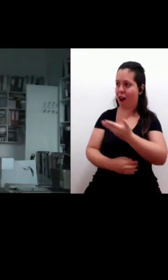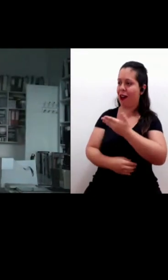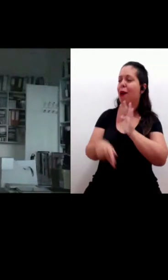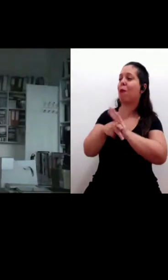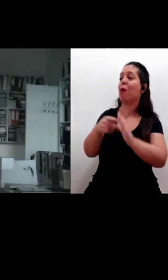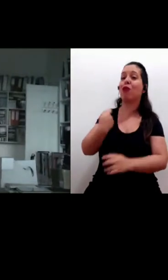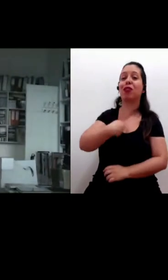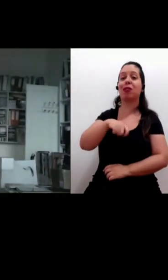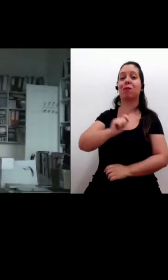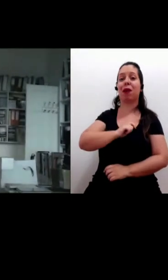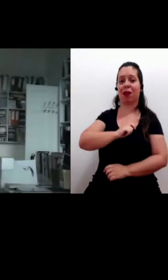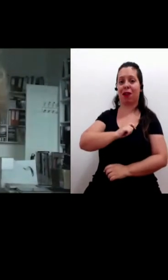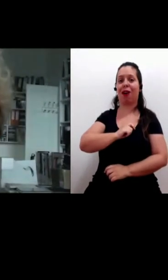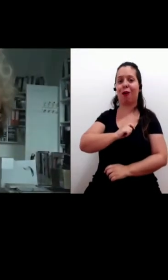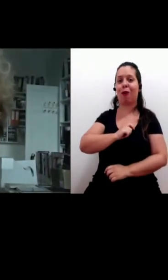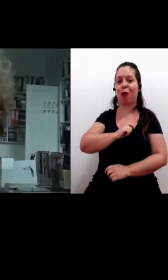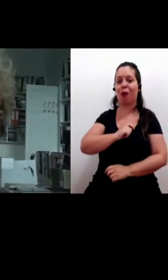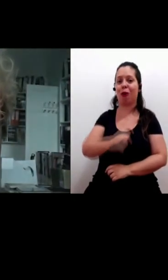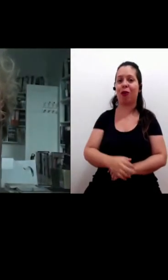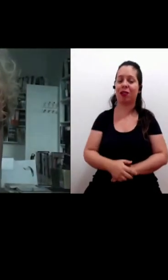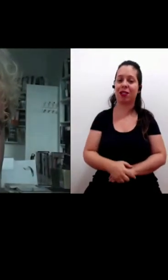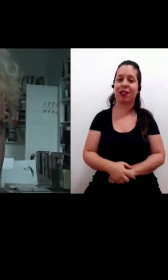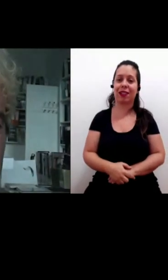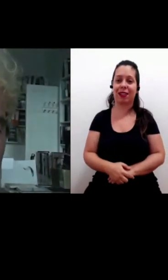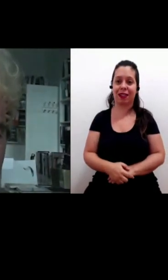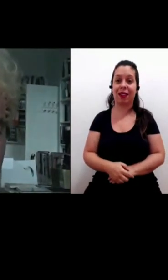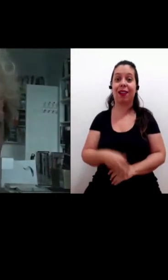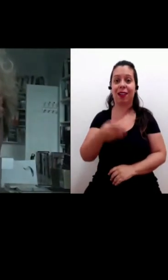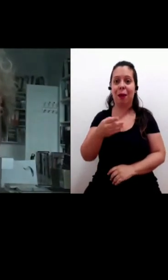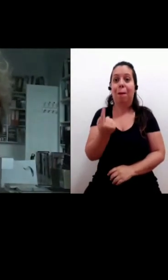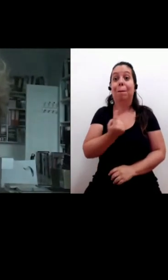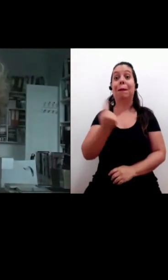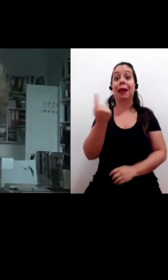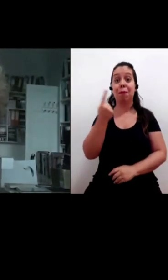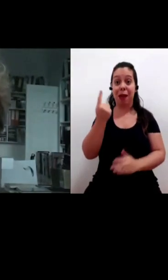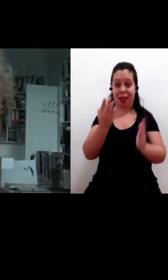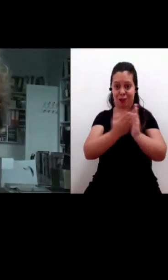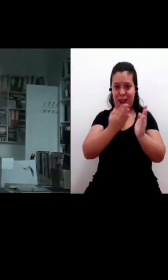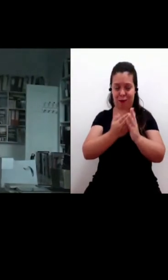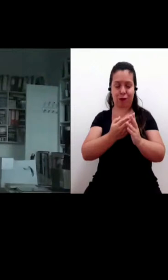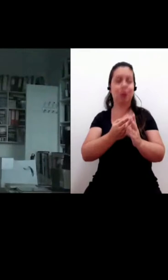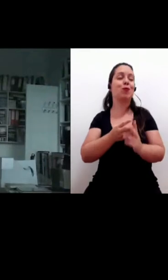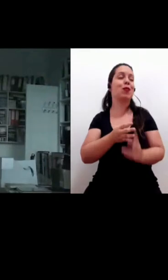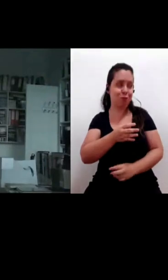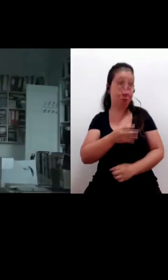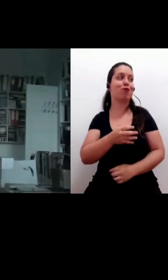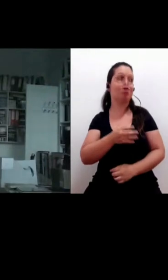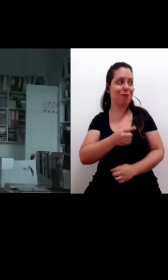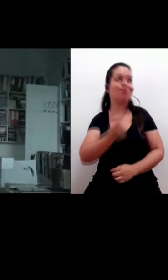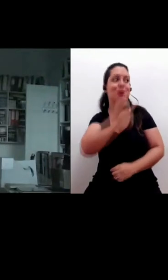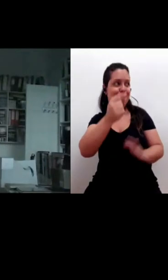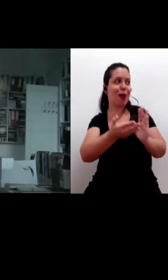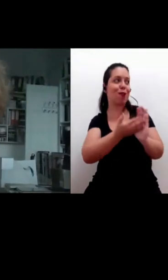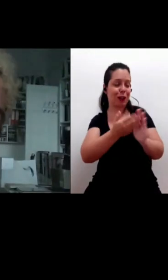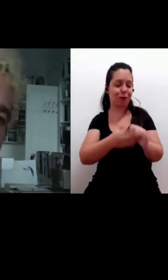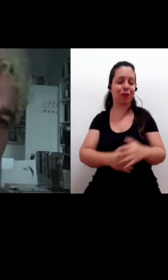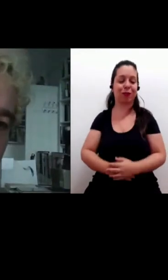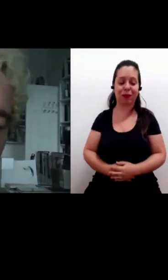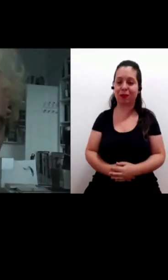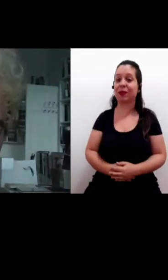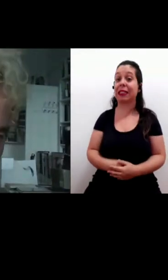Yeah. And the book came first, right? The book came first. The book came first. And in the